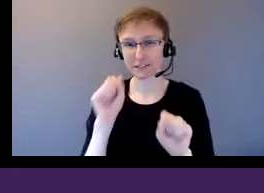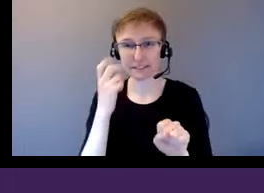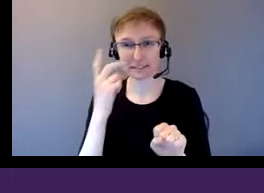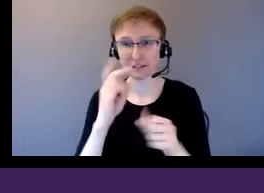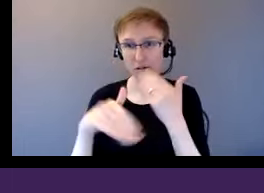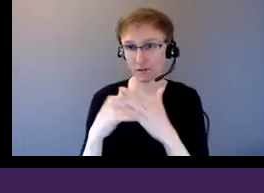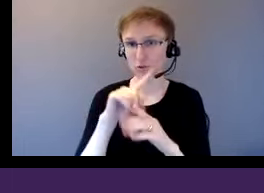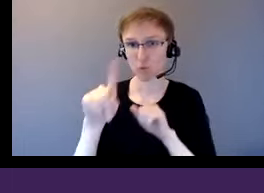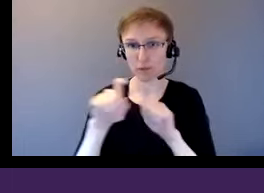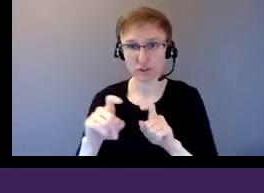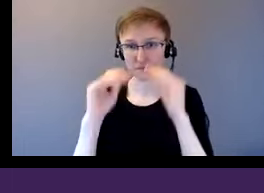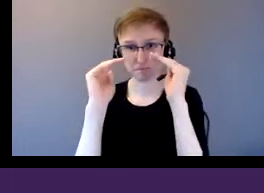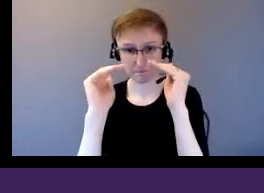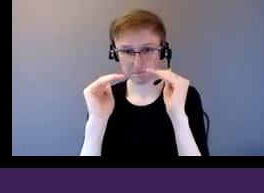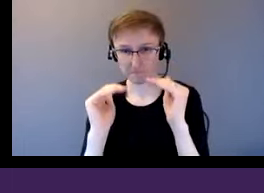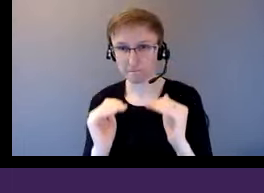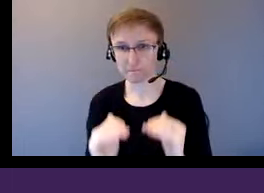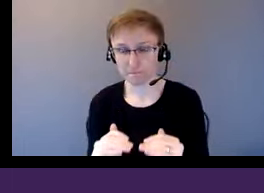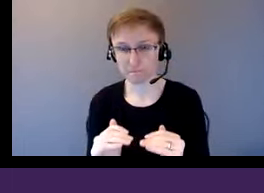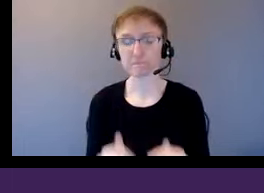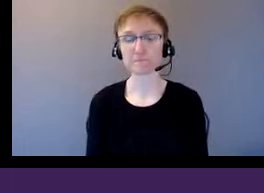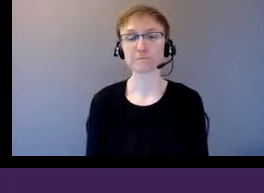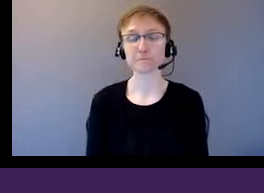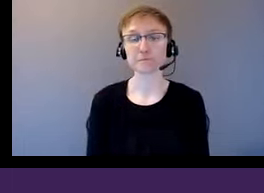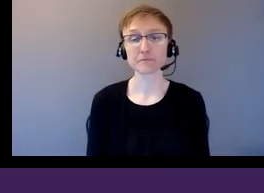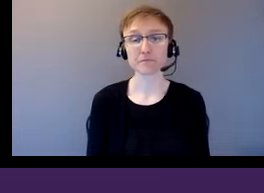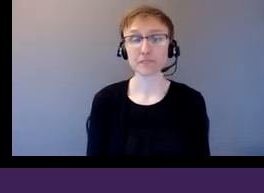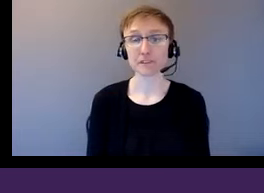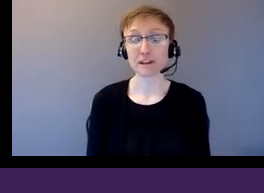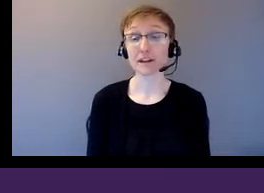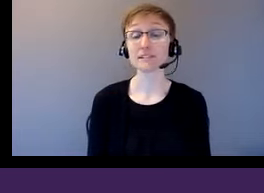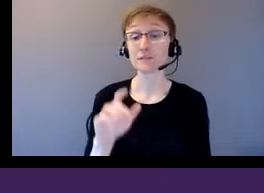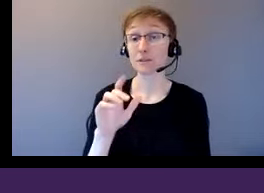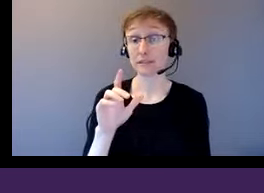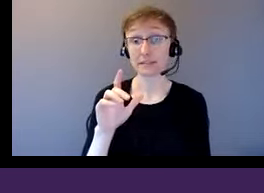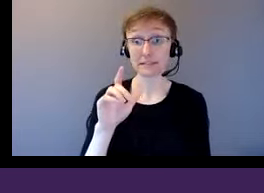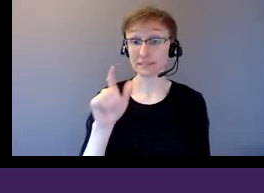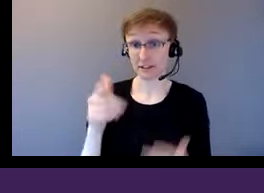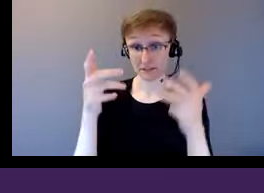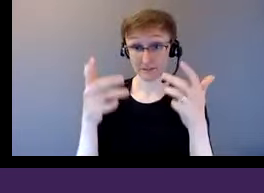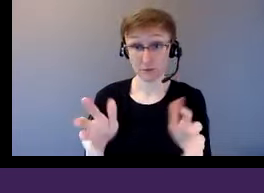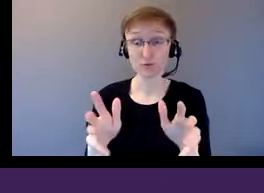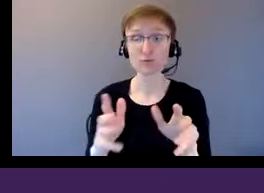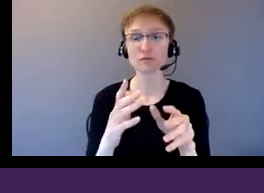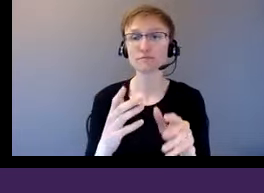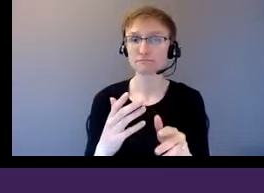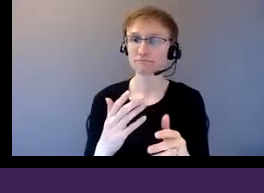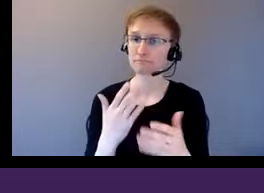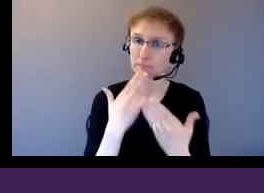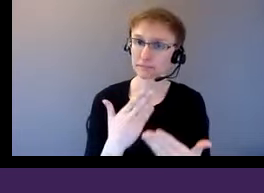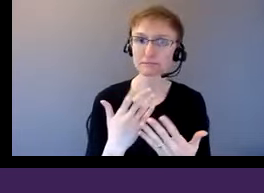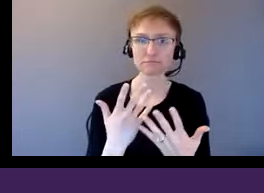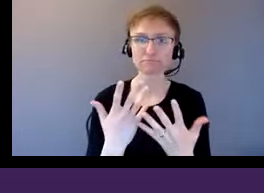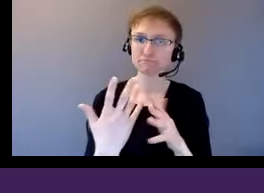box. And we would just ask your feedback for evaluation at the end of our presentation to give us some